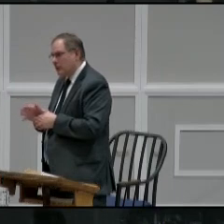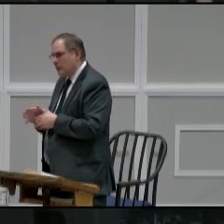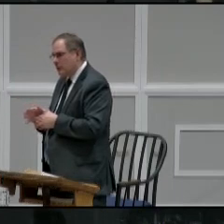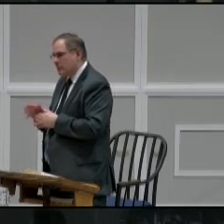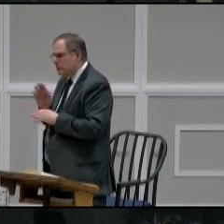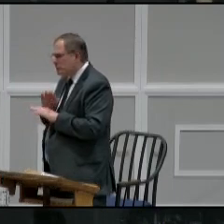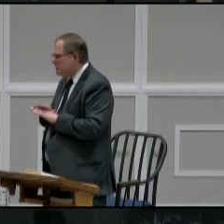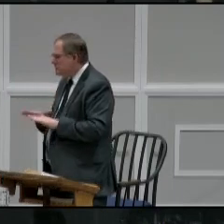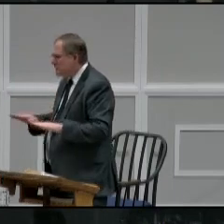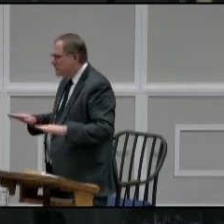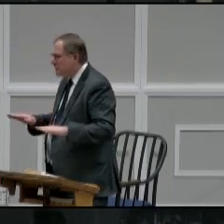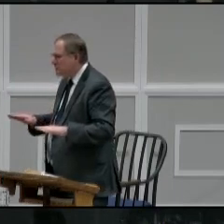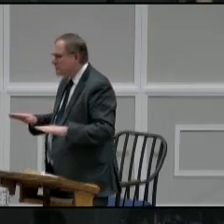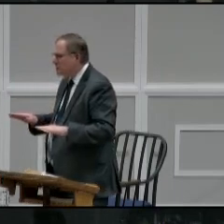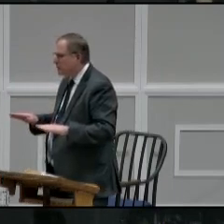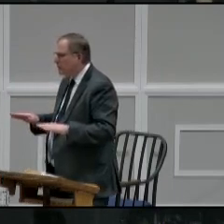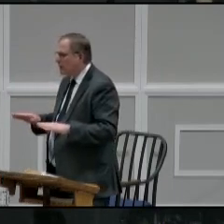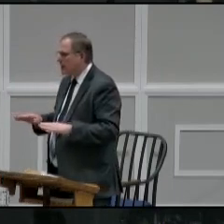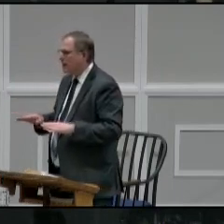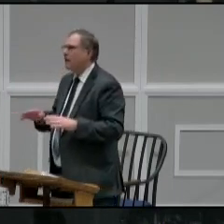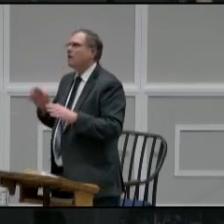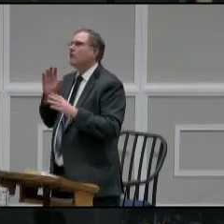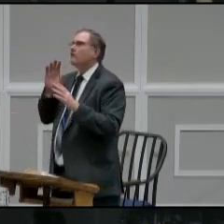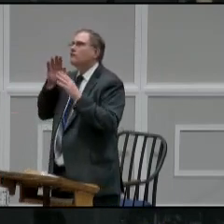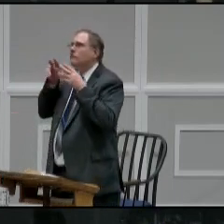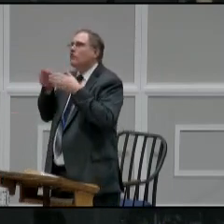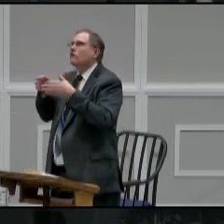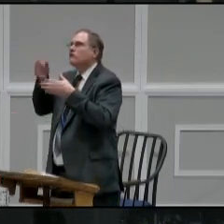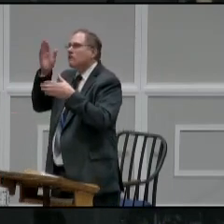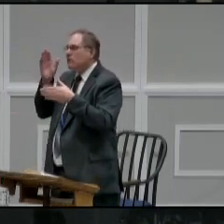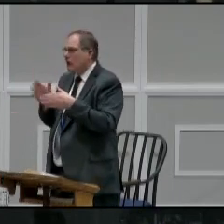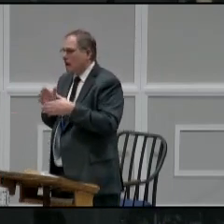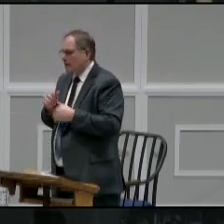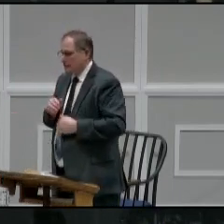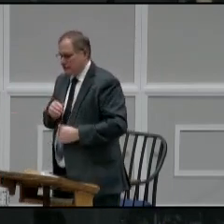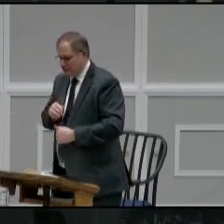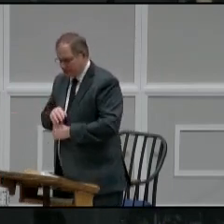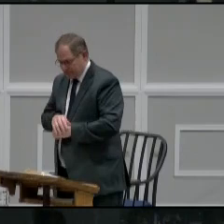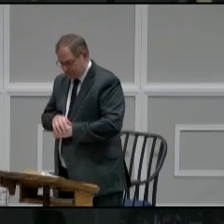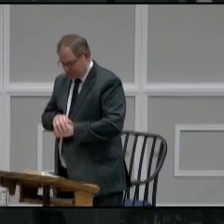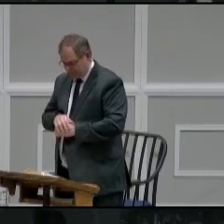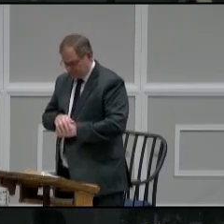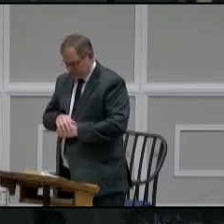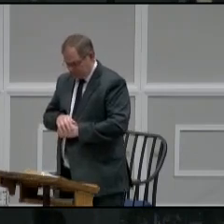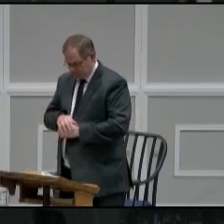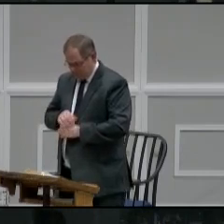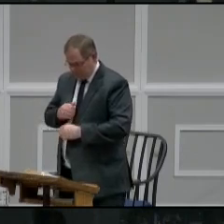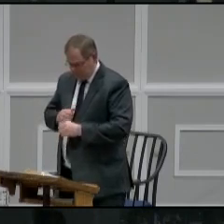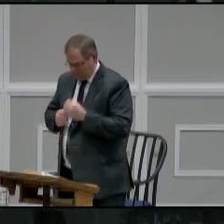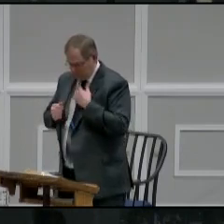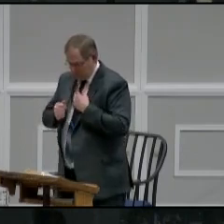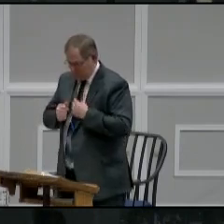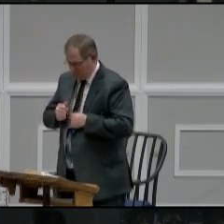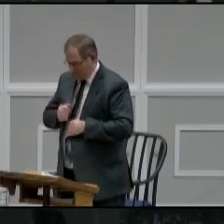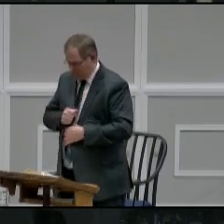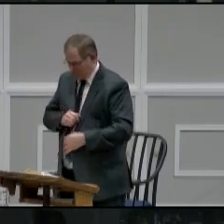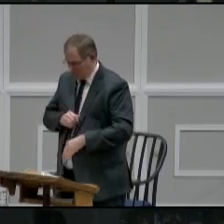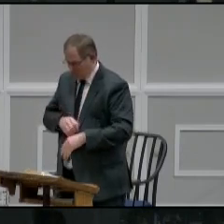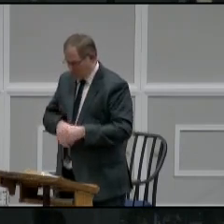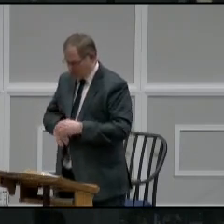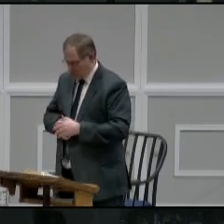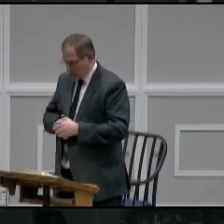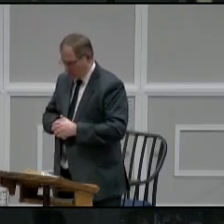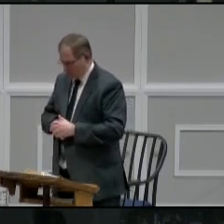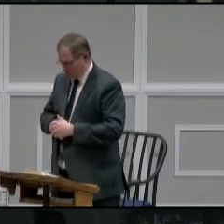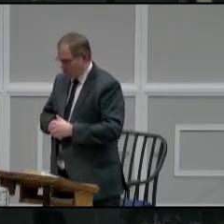again, I hate to keep picking on it, but it's like a little personal idol. You know what I mean? Come on now. We got pocket-sized idols. Take it with you